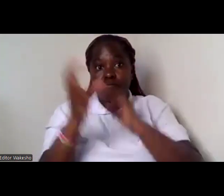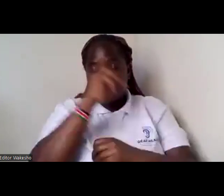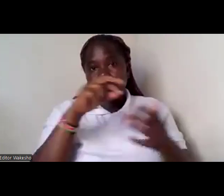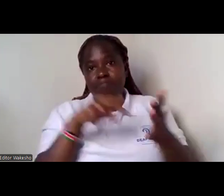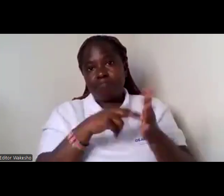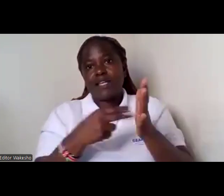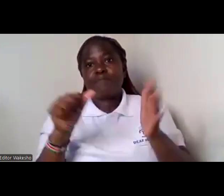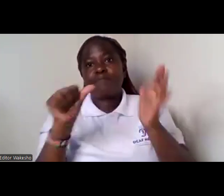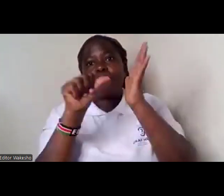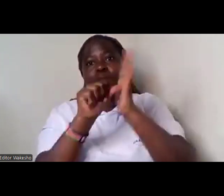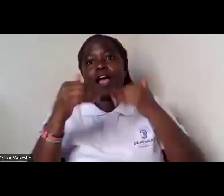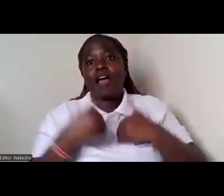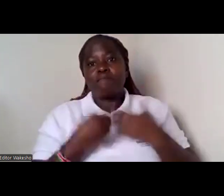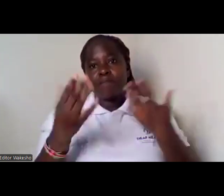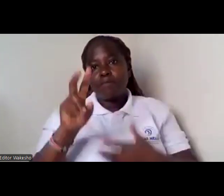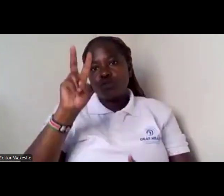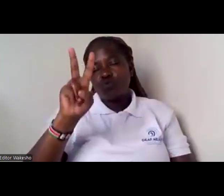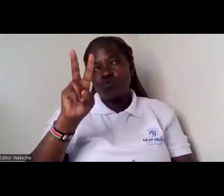at least 3 to 5 days,